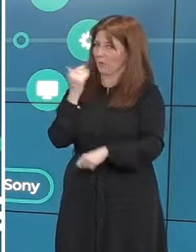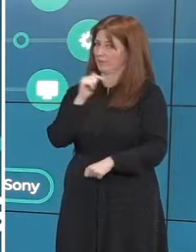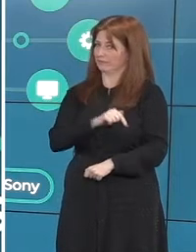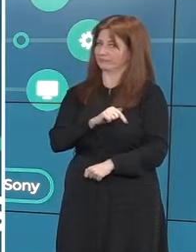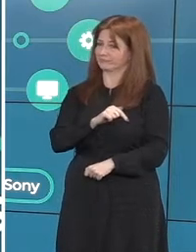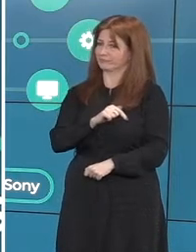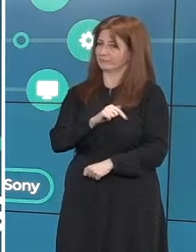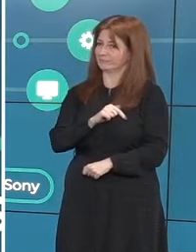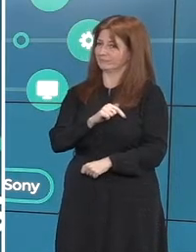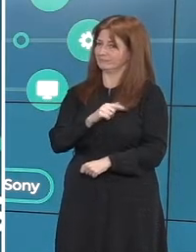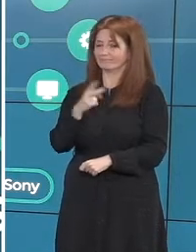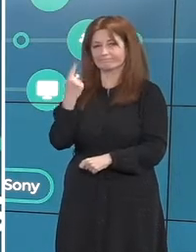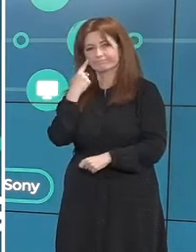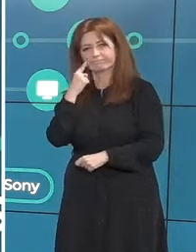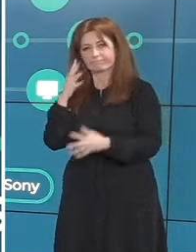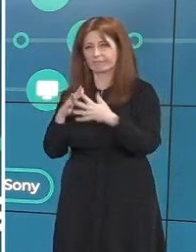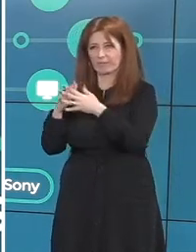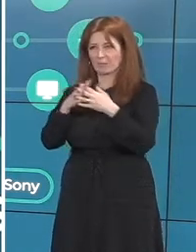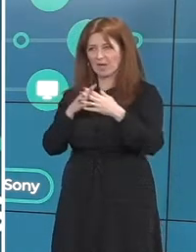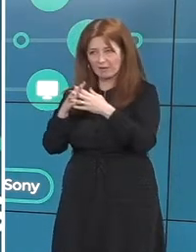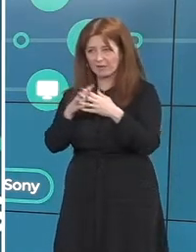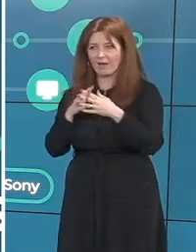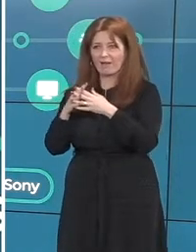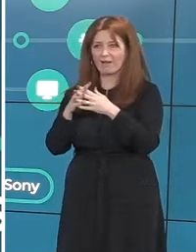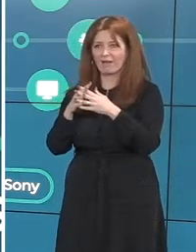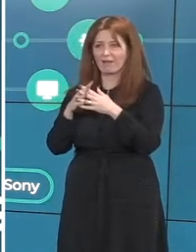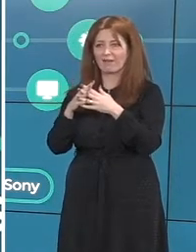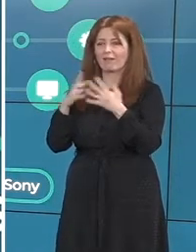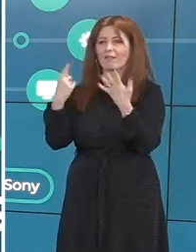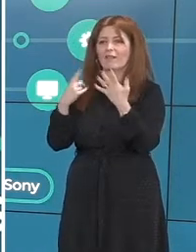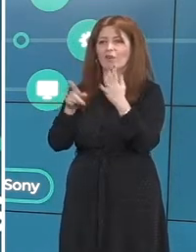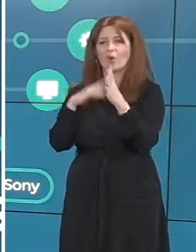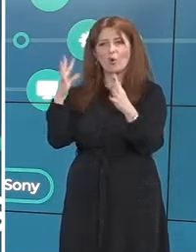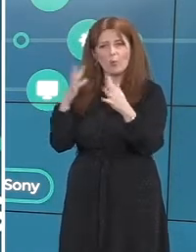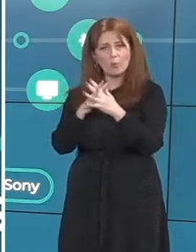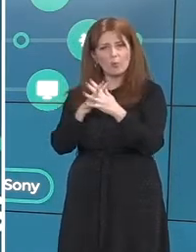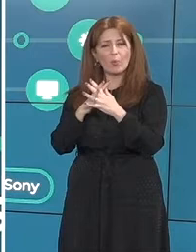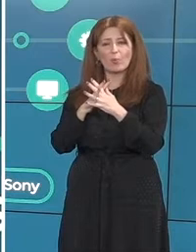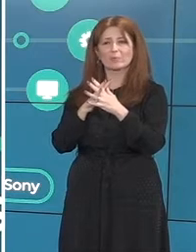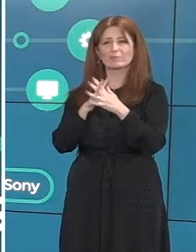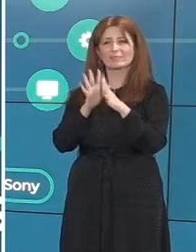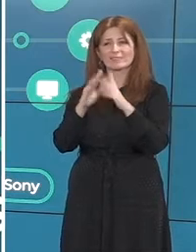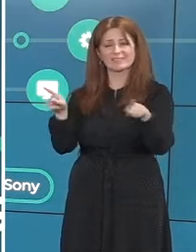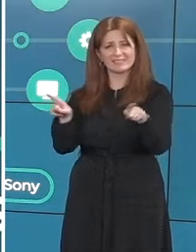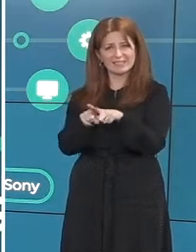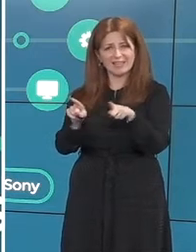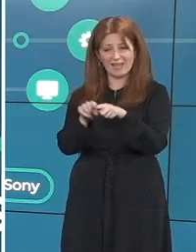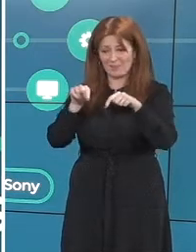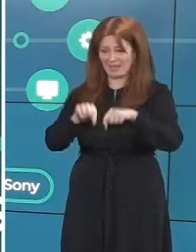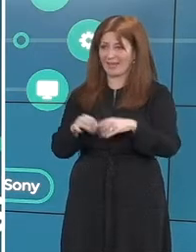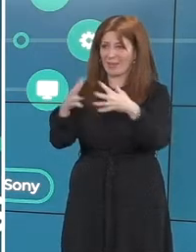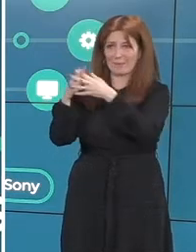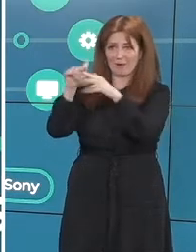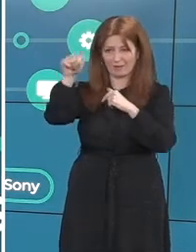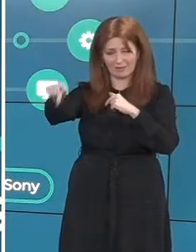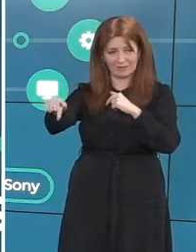and you know, what's really changing, the laws are broadly the same in the UK and US. well, it's quite grey on what exactly is expected,